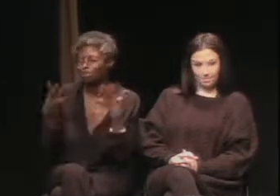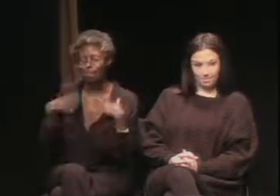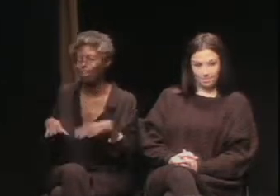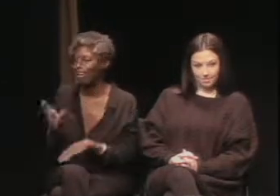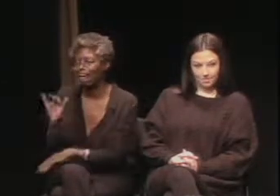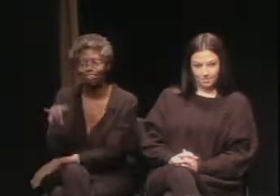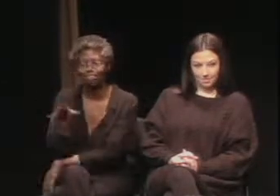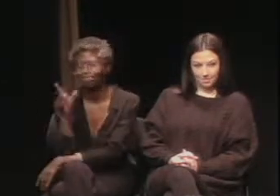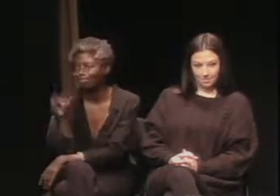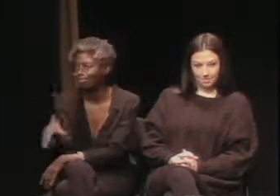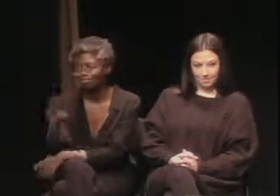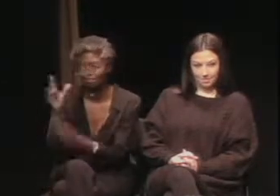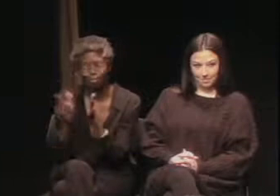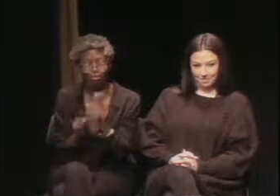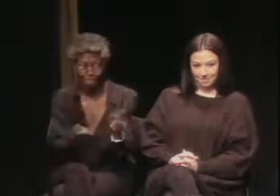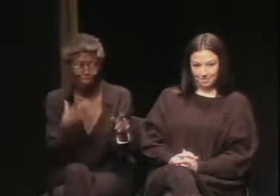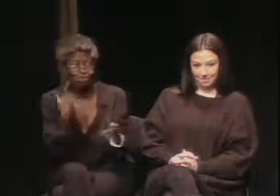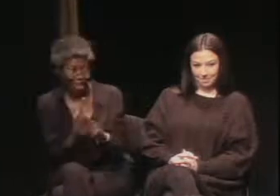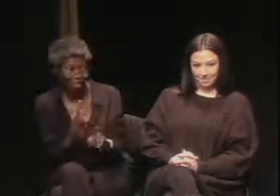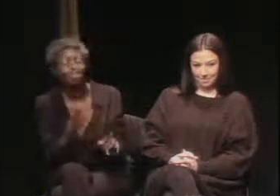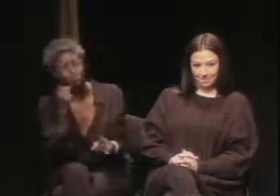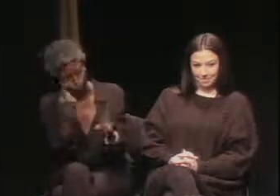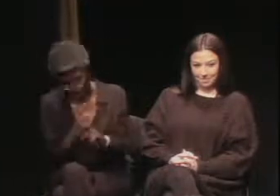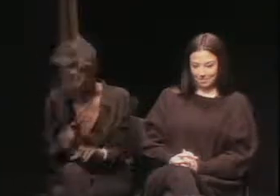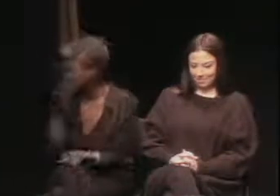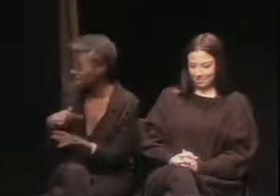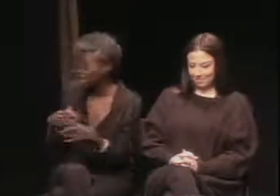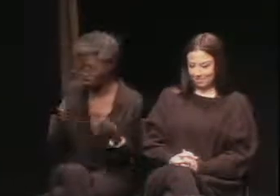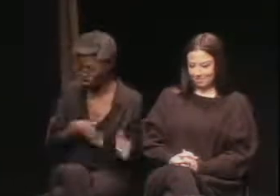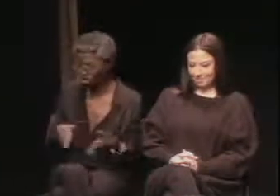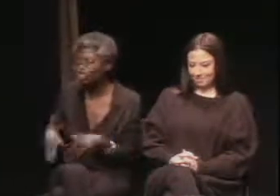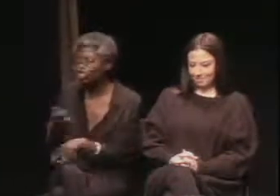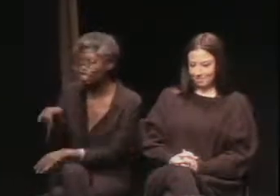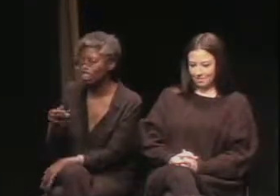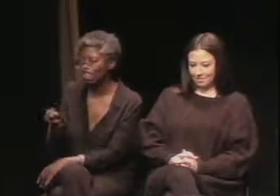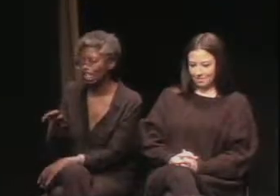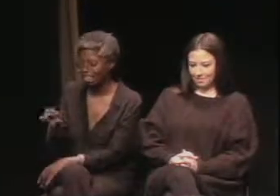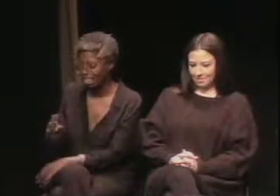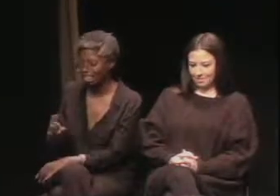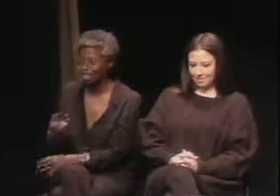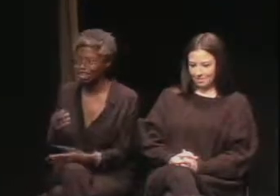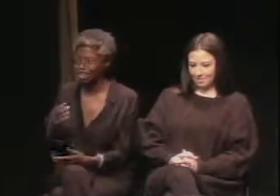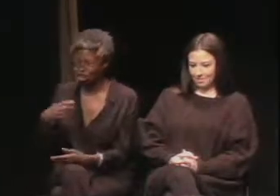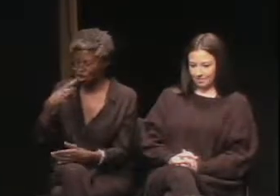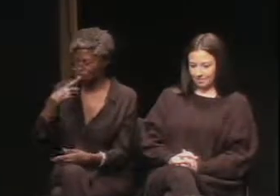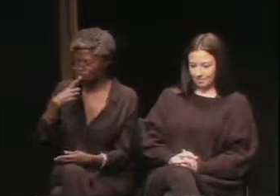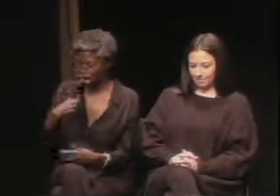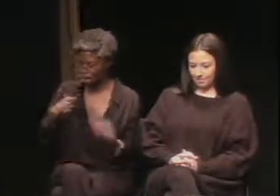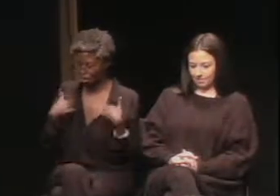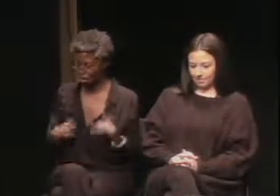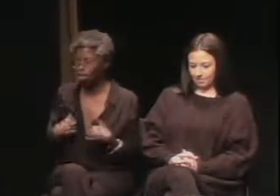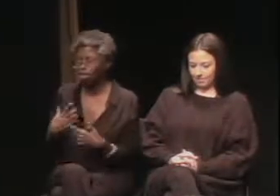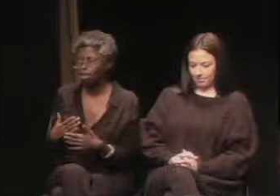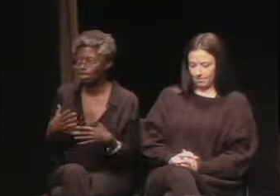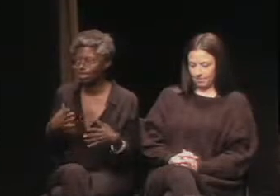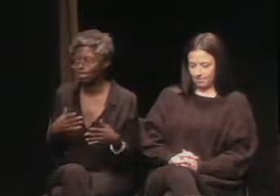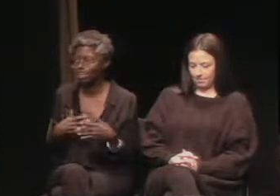in. I would have on like jeans, a red shirt, and white sneakers, and my mother would be like, "Are you an American